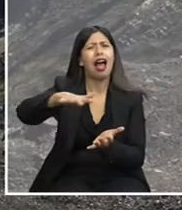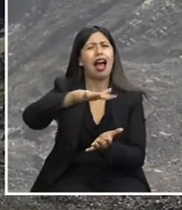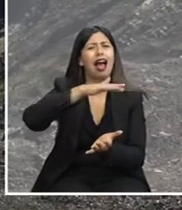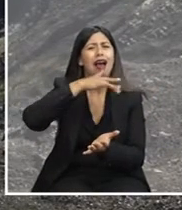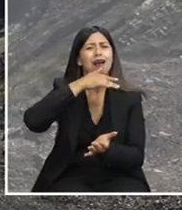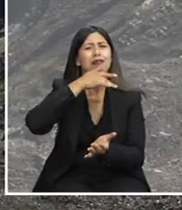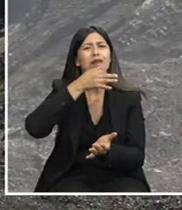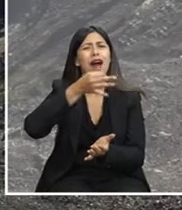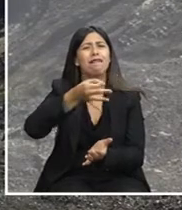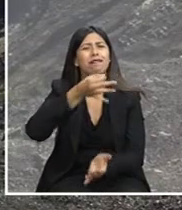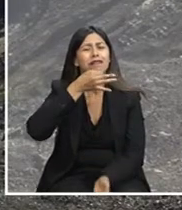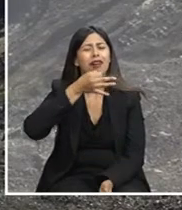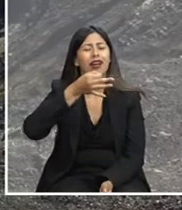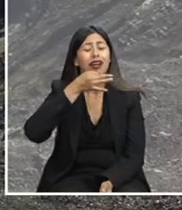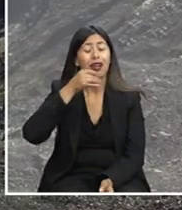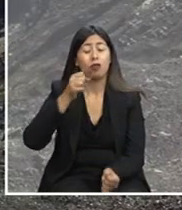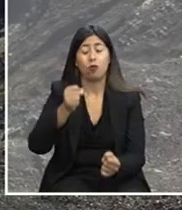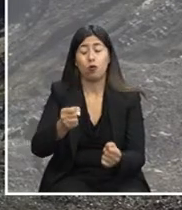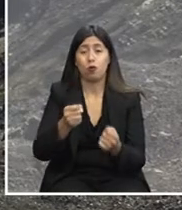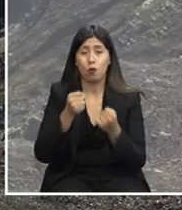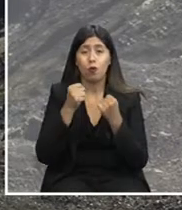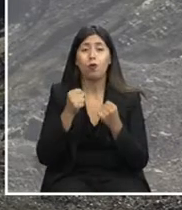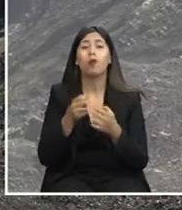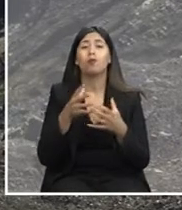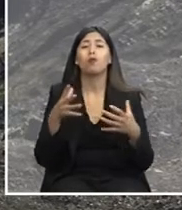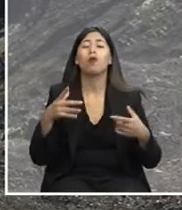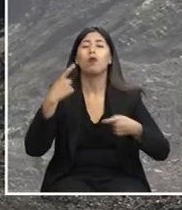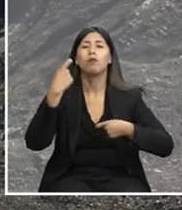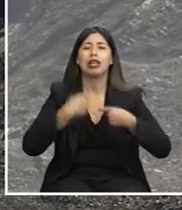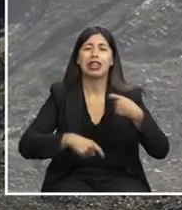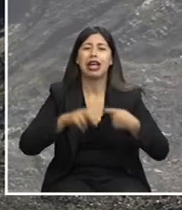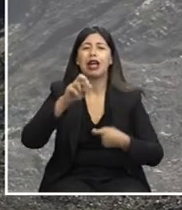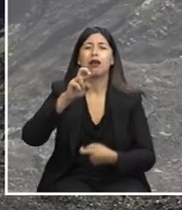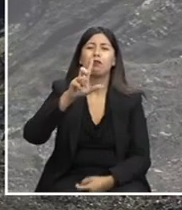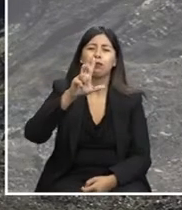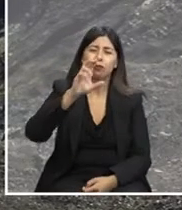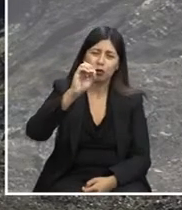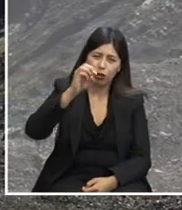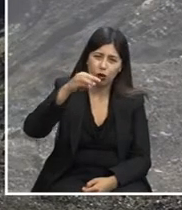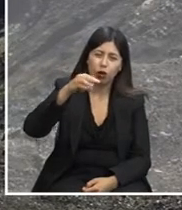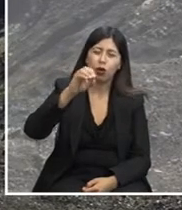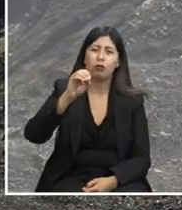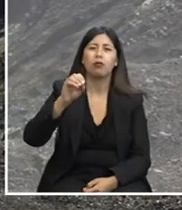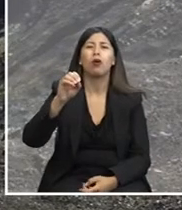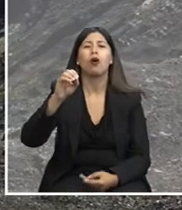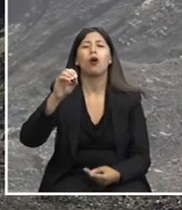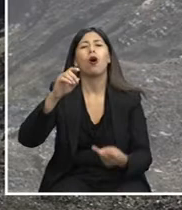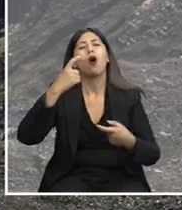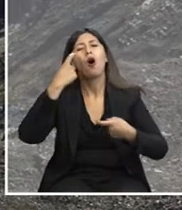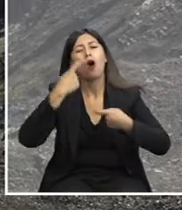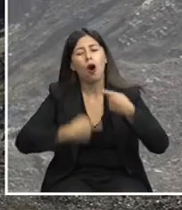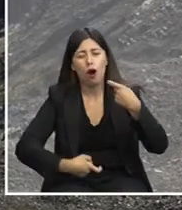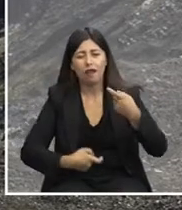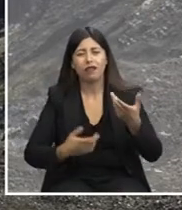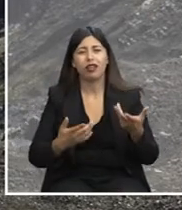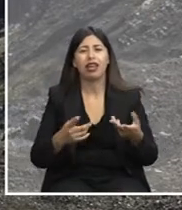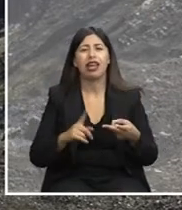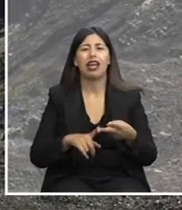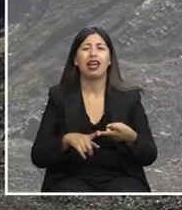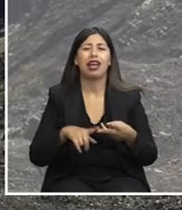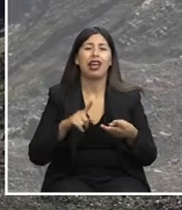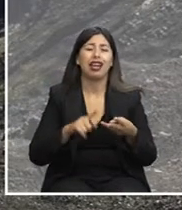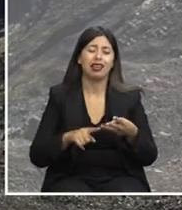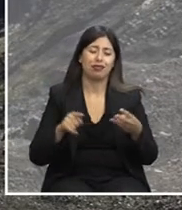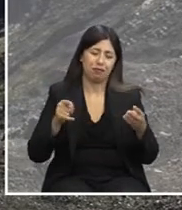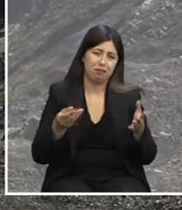like copper, things like lead. These are some of the concentrations of those elements we find in the waters, and lead on the bottom here. The red dots are